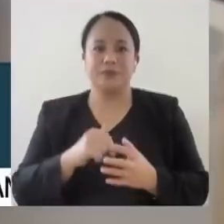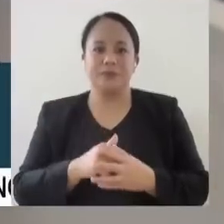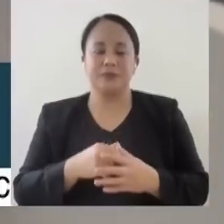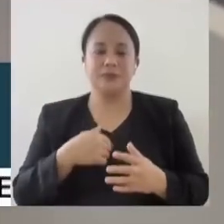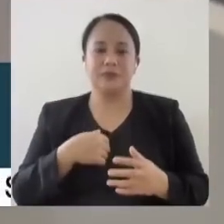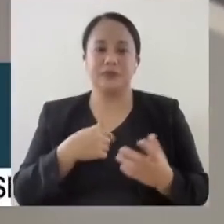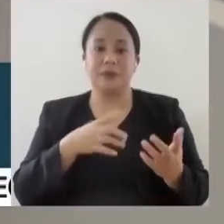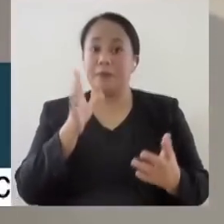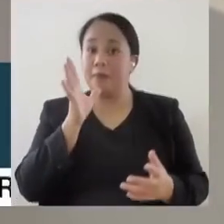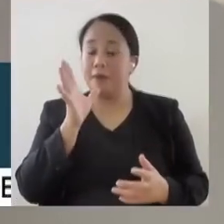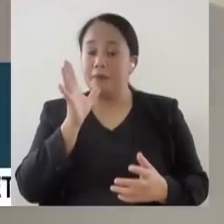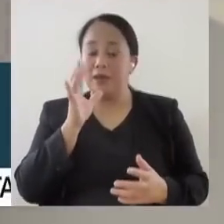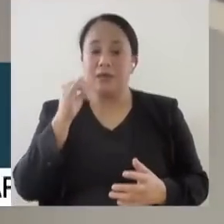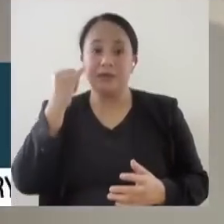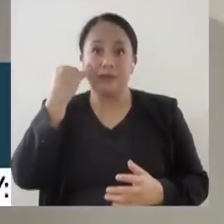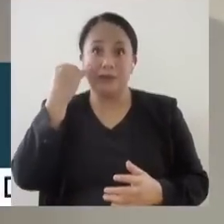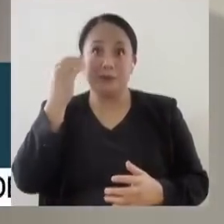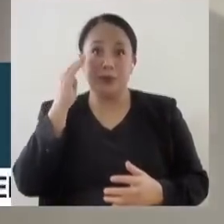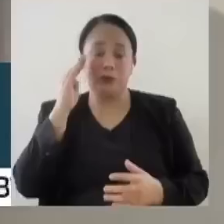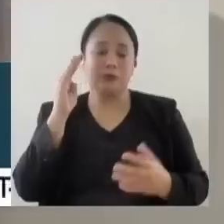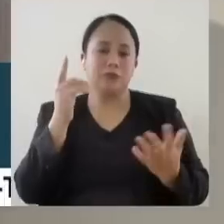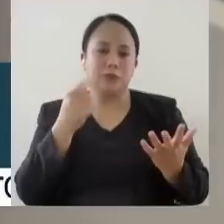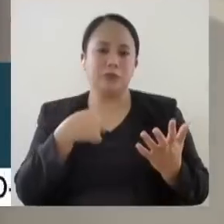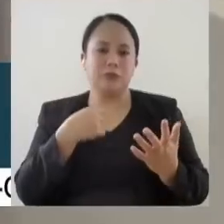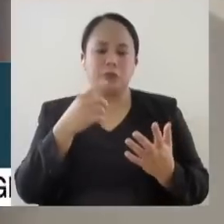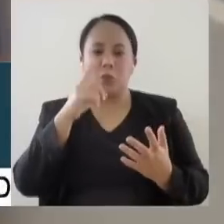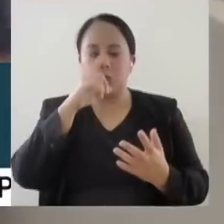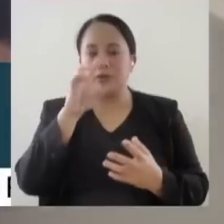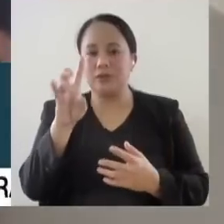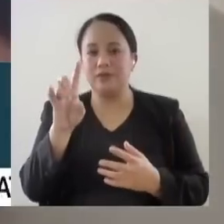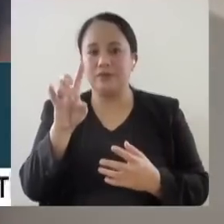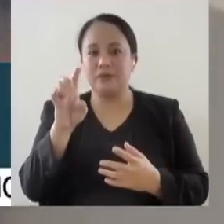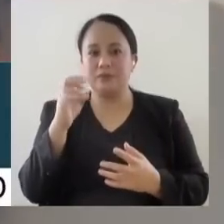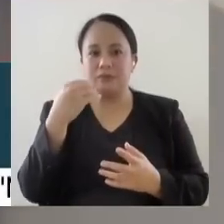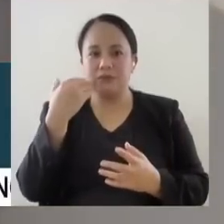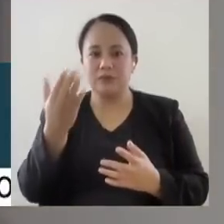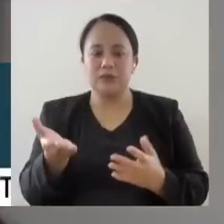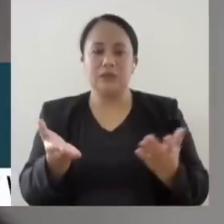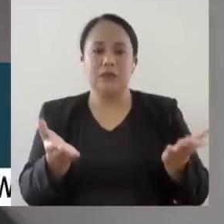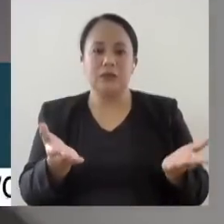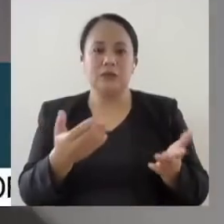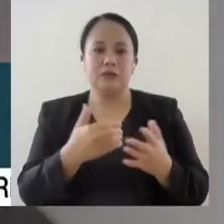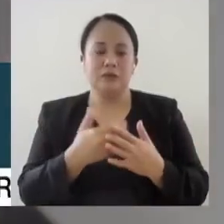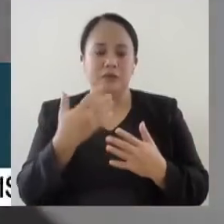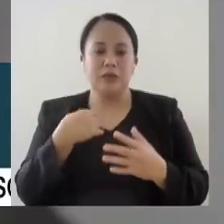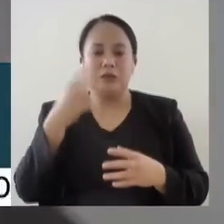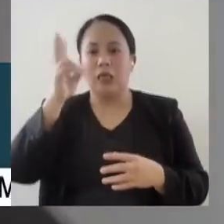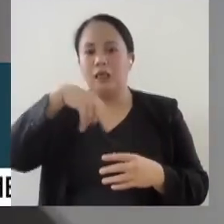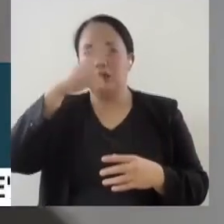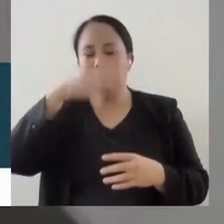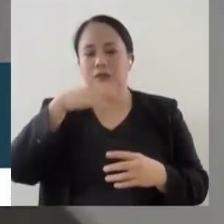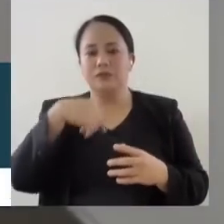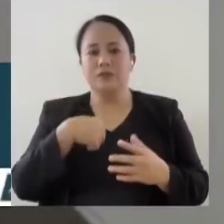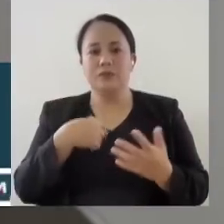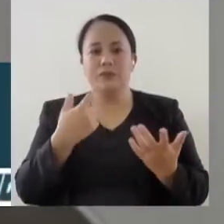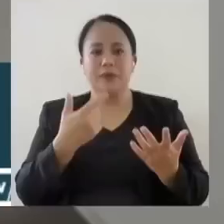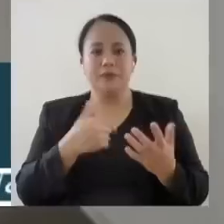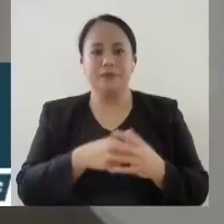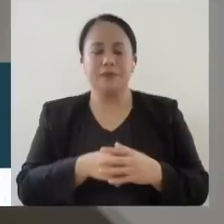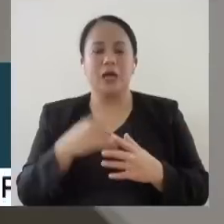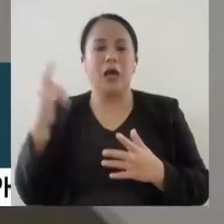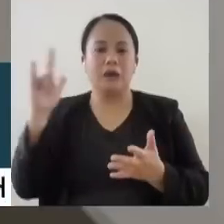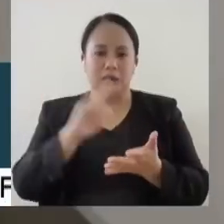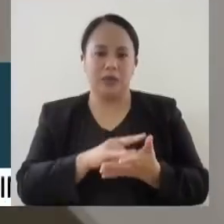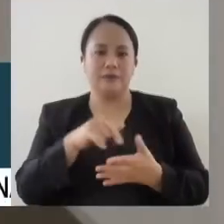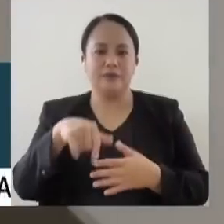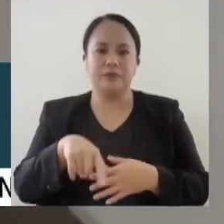mother of a Jemboy Baltasar, the 17-year-old shot and killed by police after being mistaken for a crime suspect, has arrived in the country at